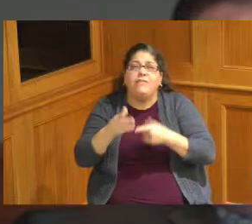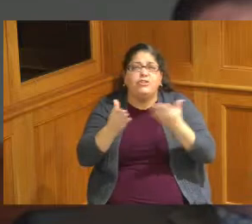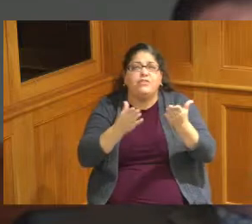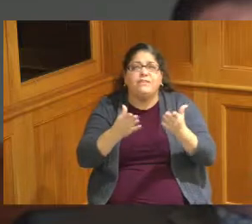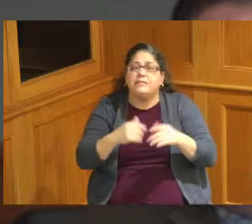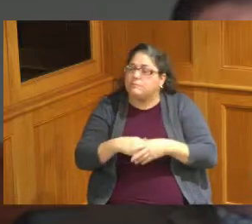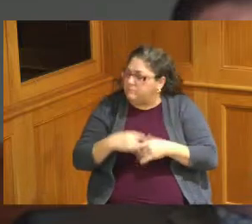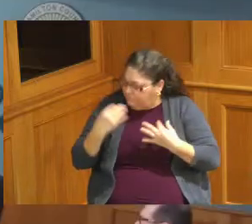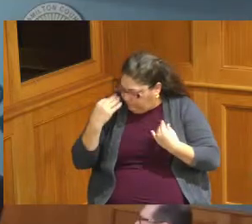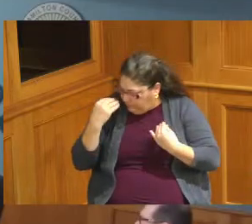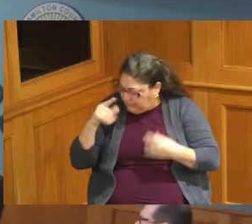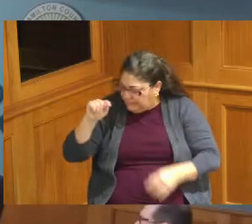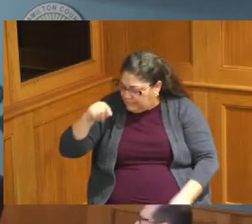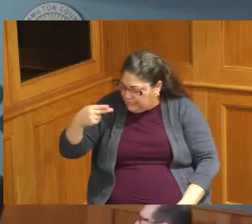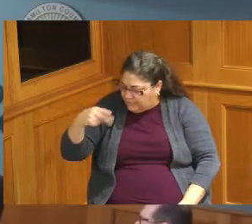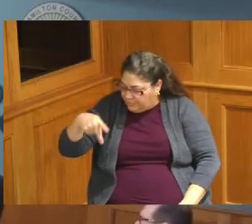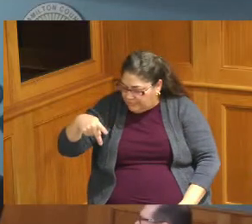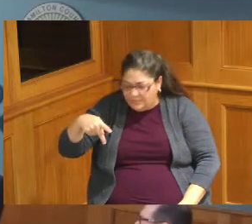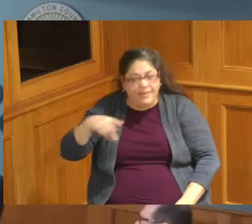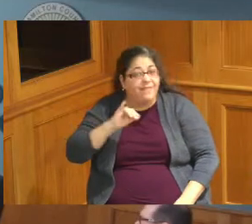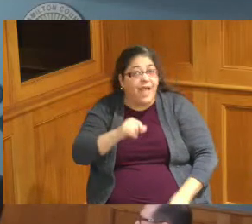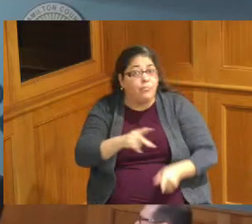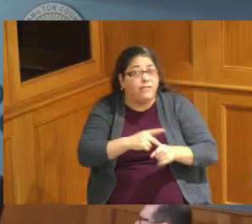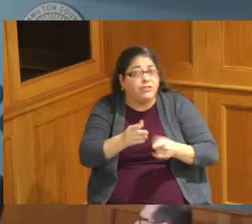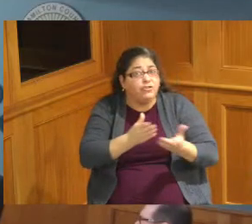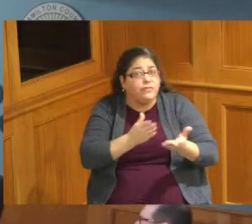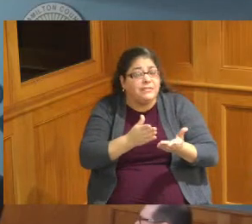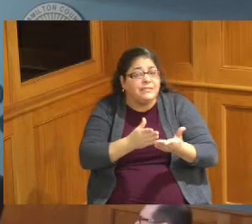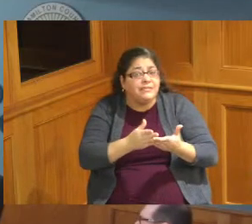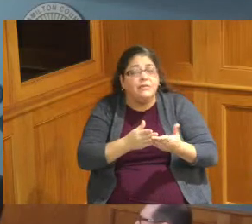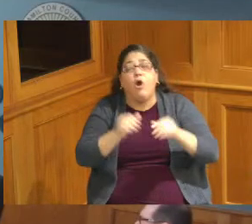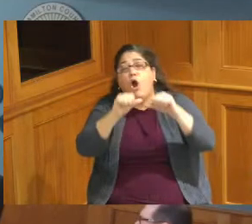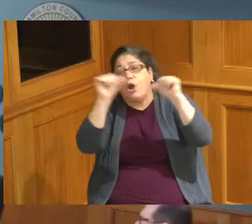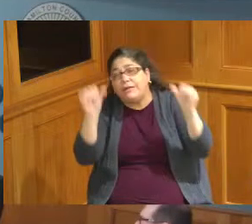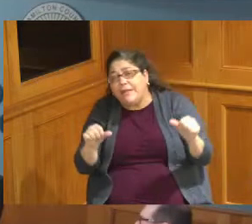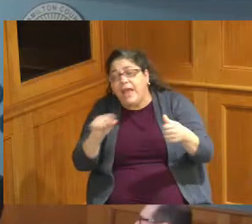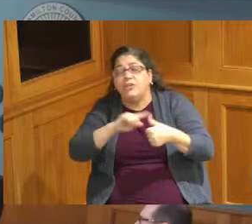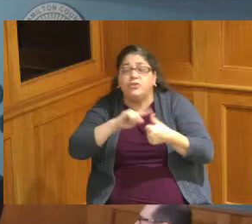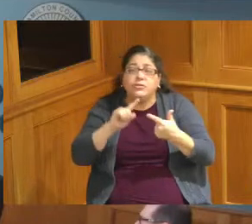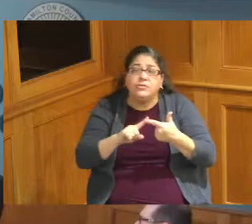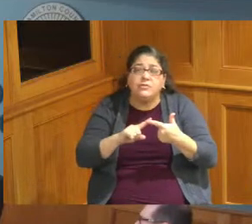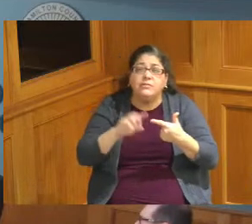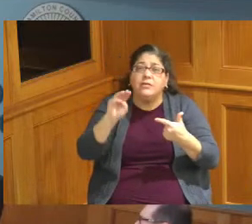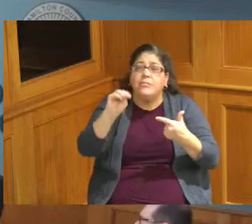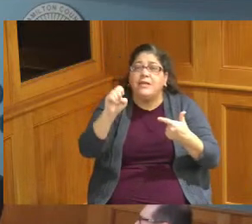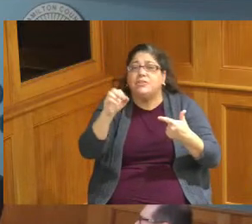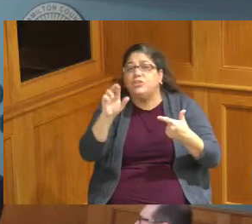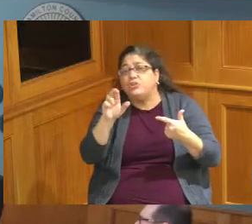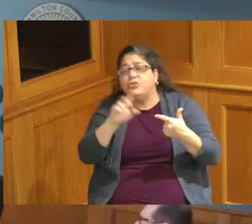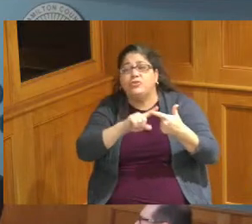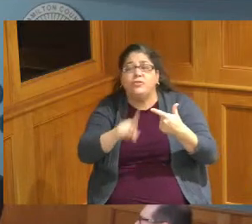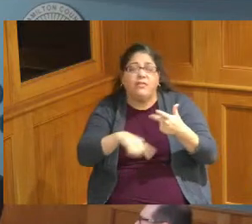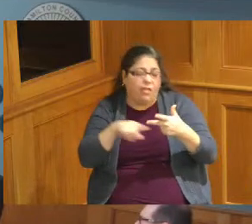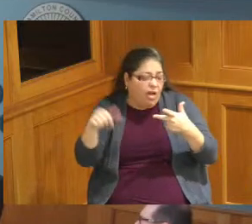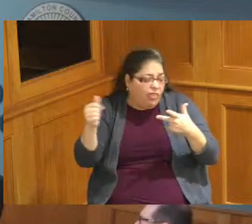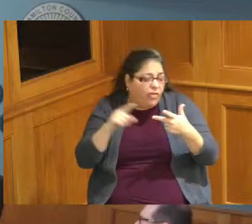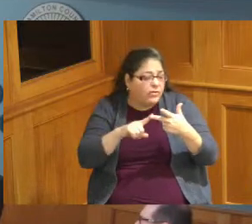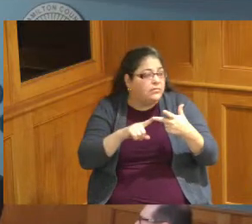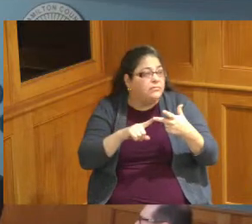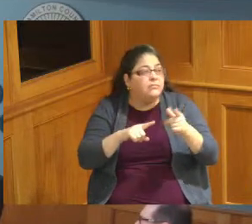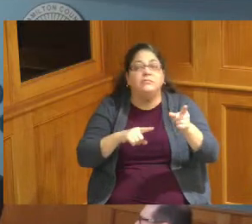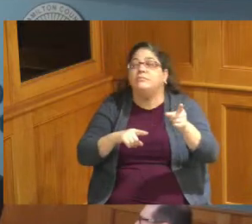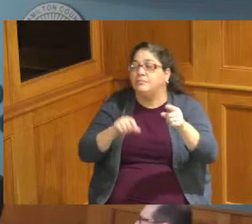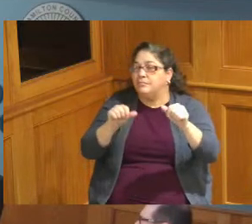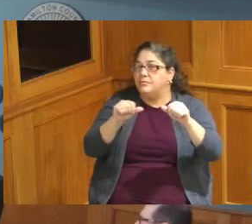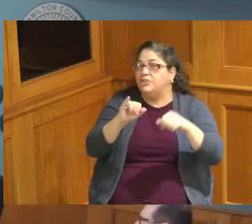services. THP, is that professional? Yeah. Well, you got architects, but then you got Messer, you got others. so you have our